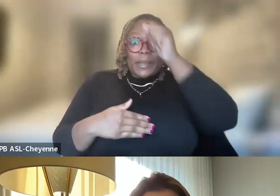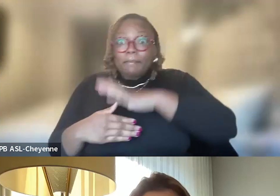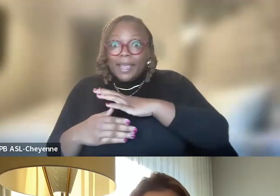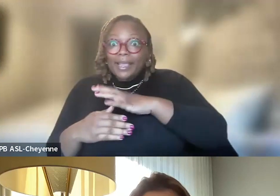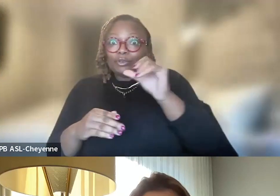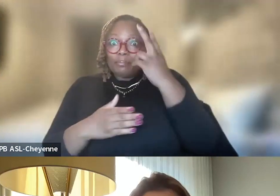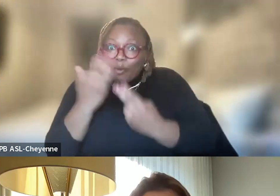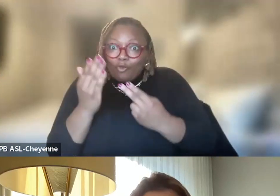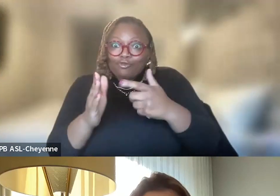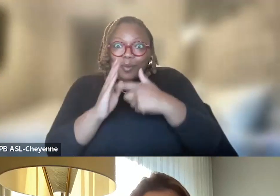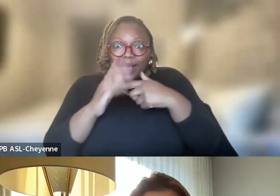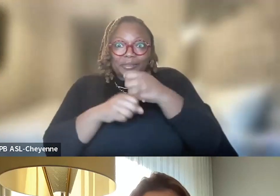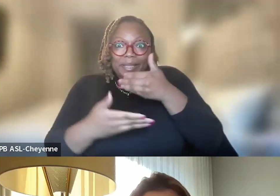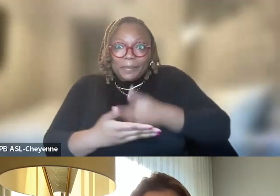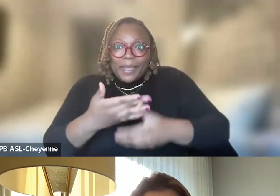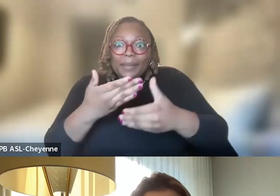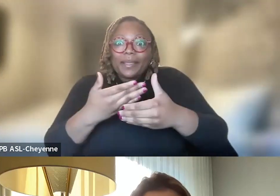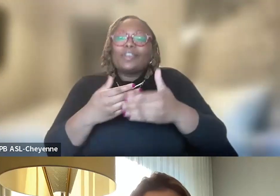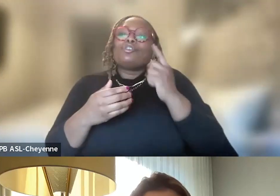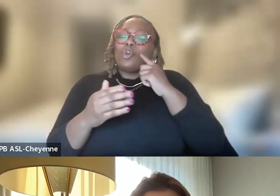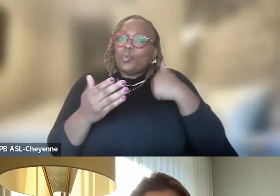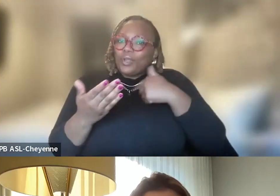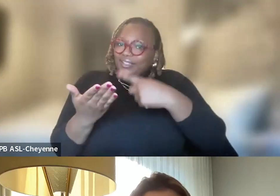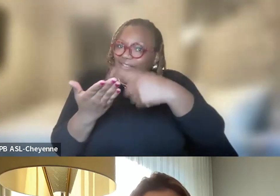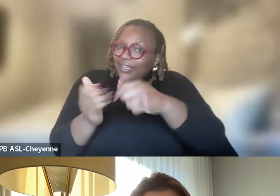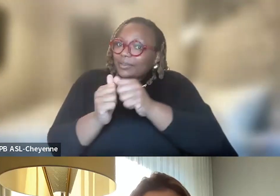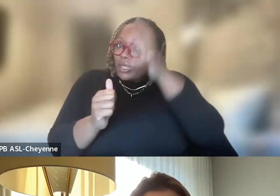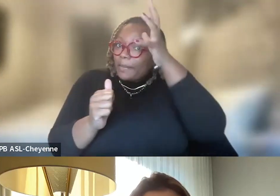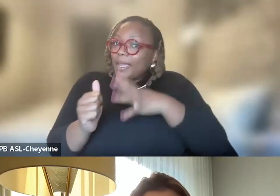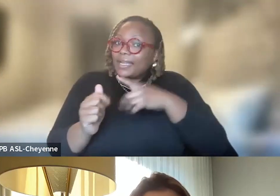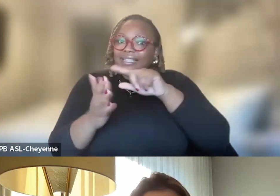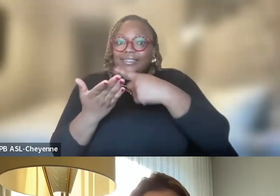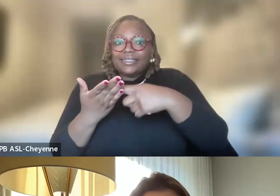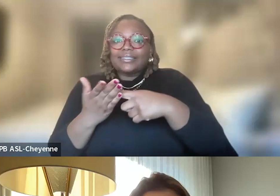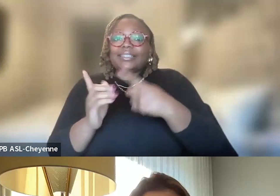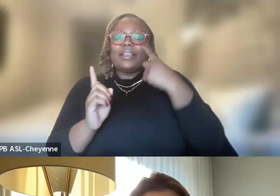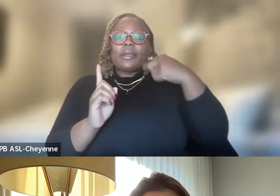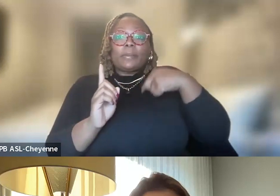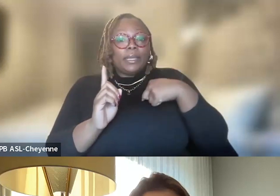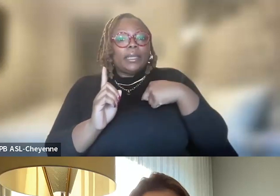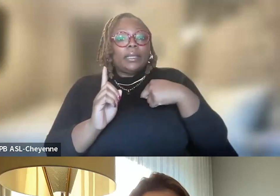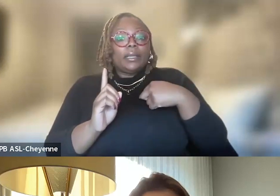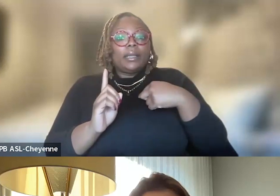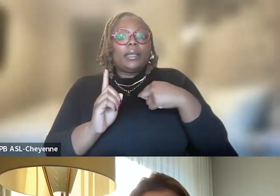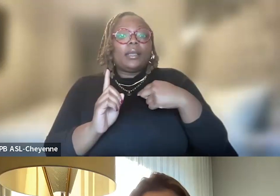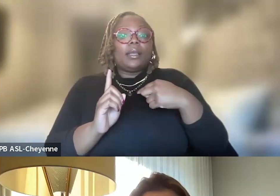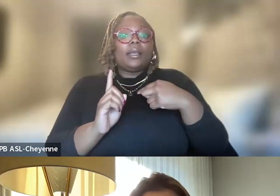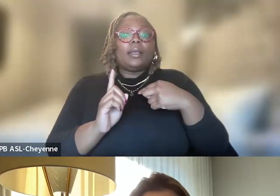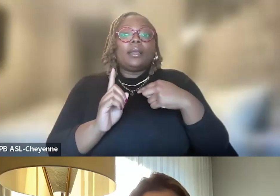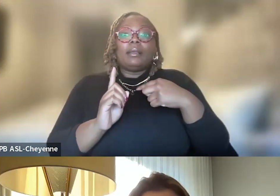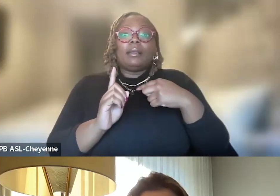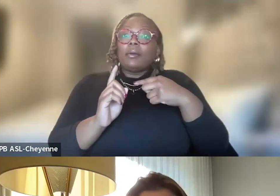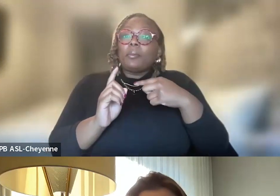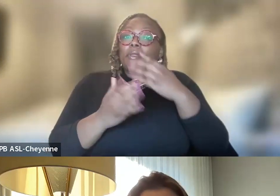men too in this conversation. And I don't know, for me, the part of where the men are talking are